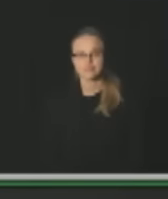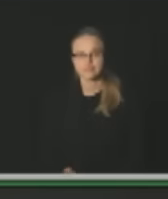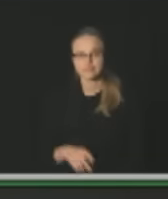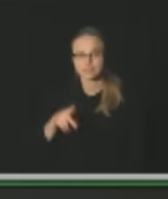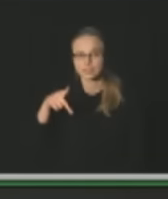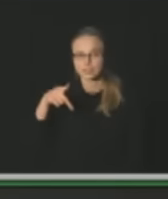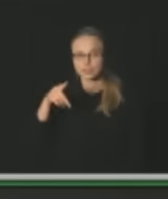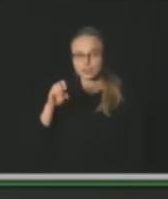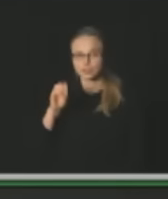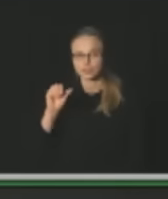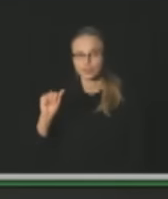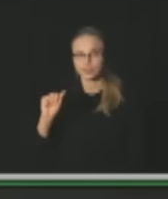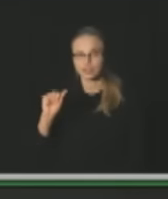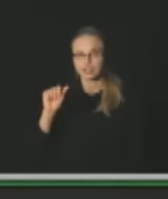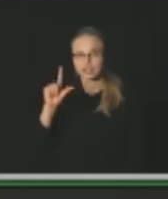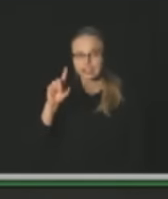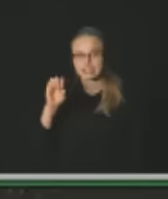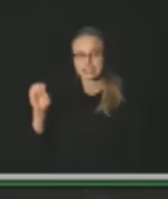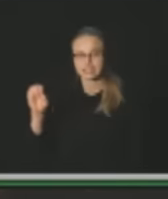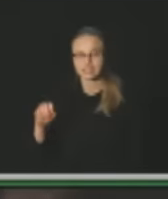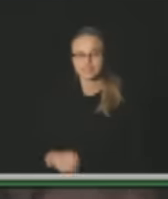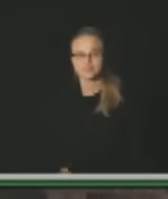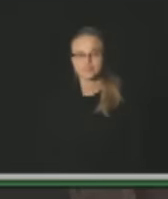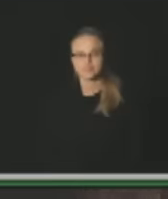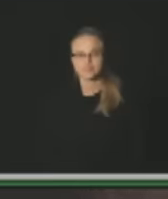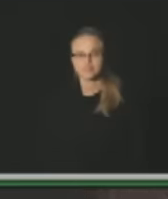Bua Lee.